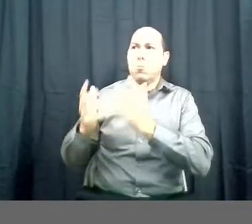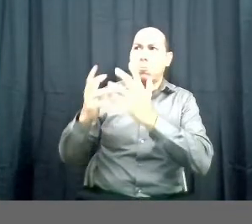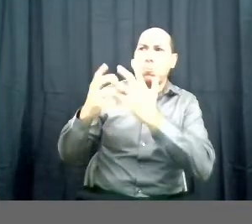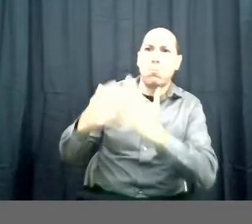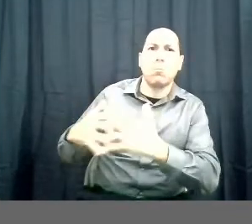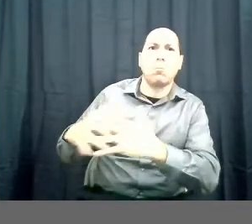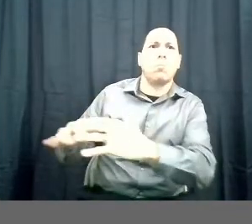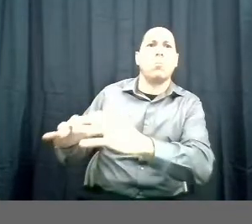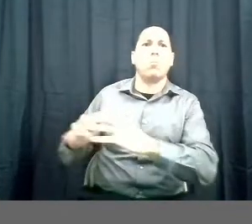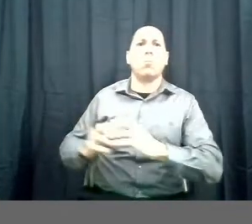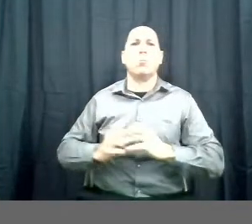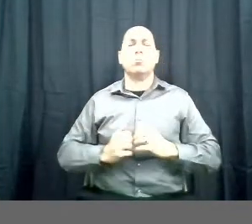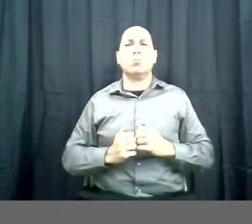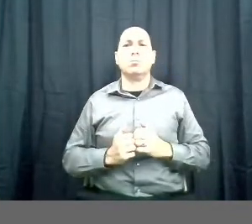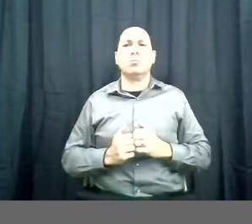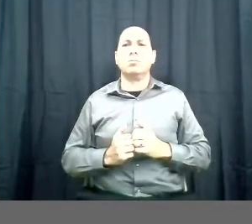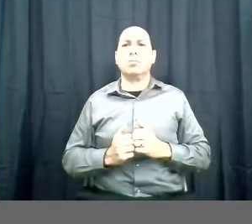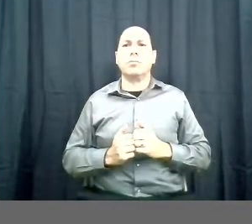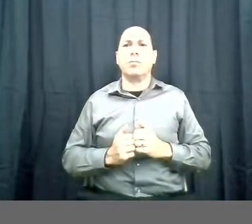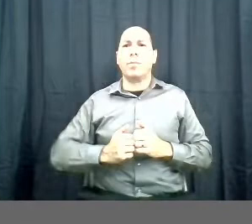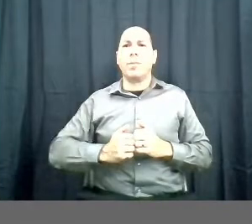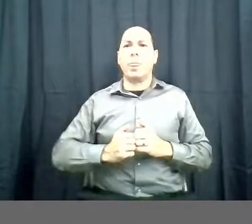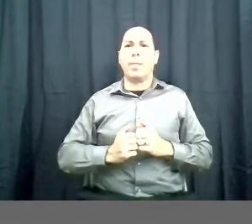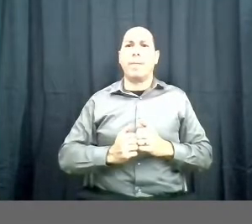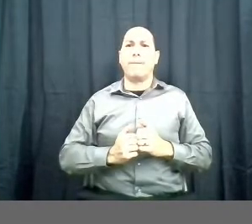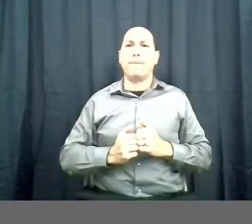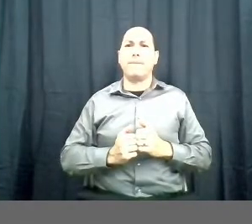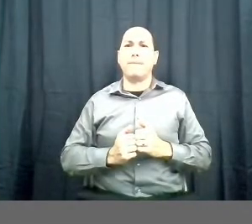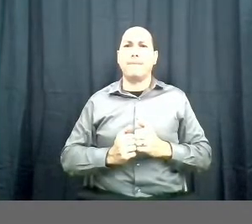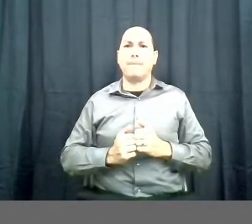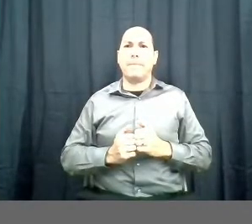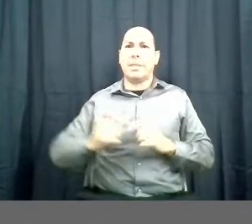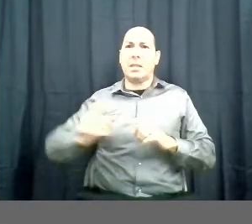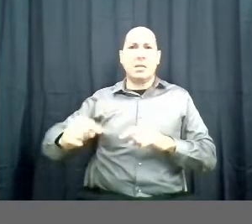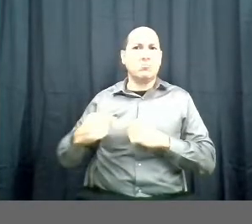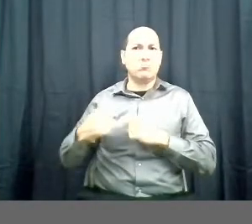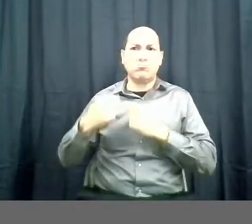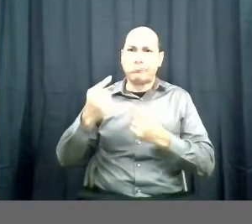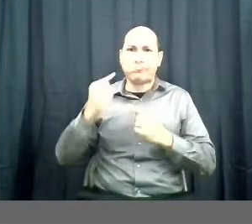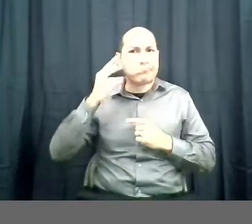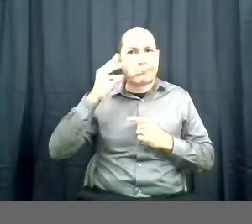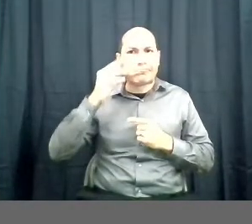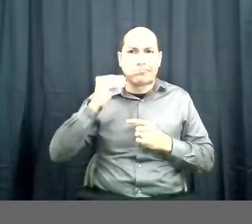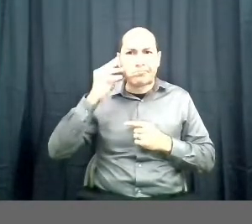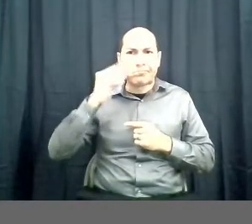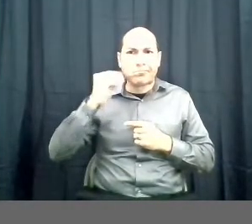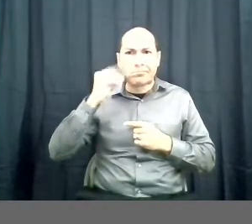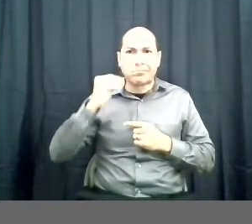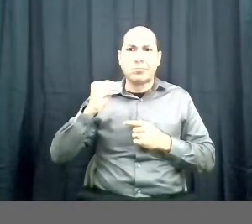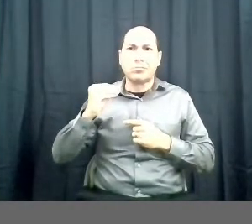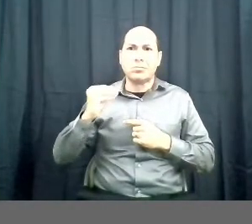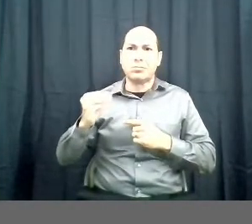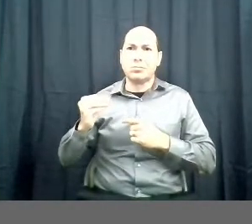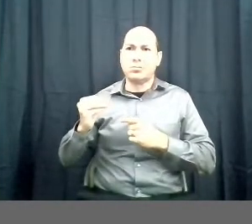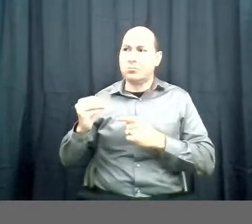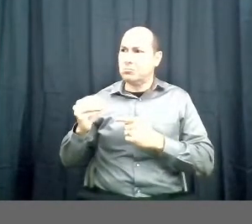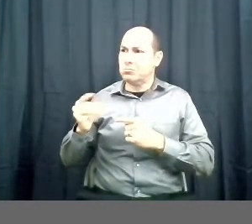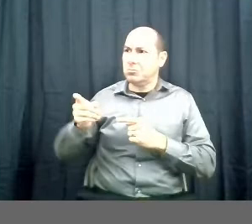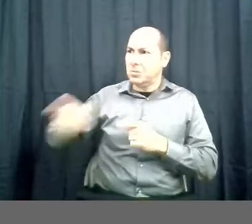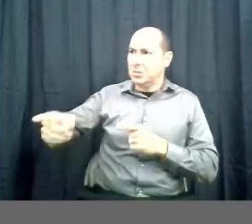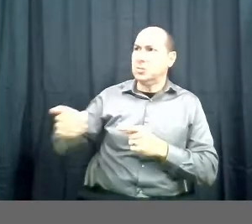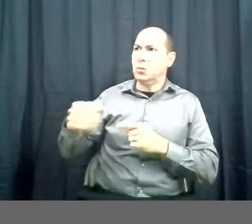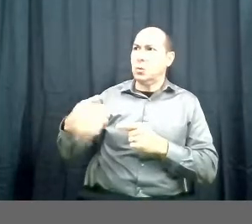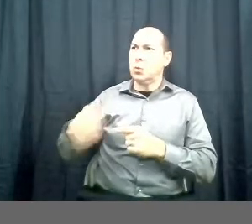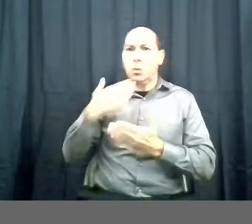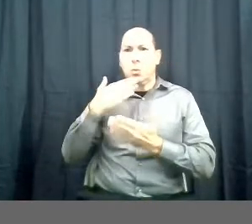or give more comments, but the dynamics of negotiations are such that it's fruitful and productive first